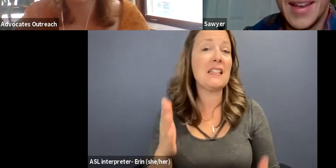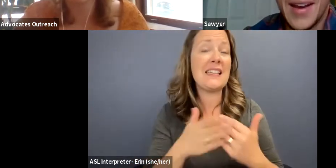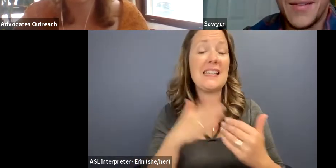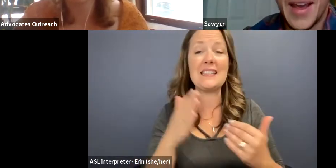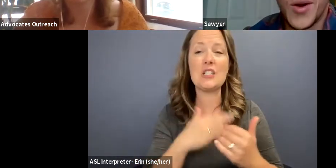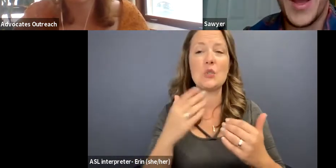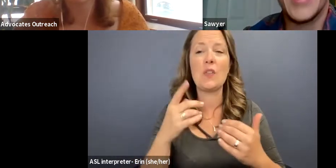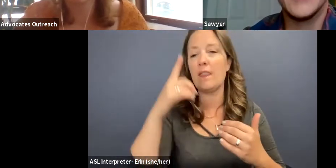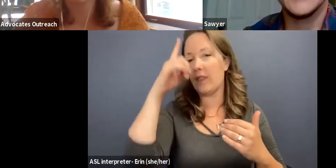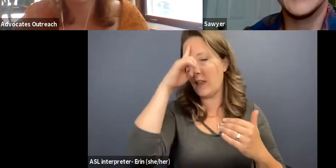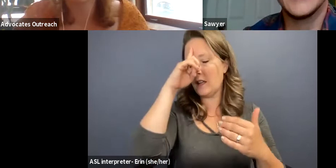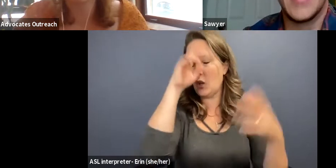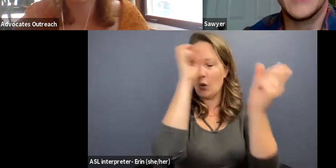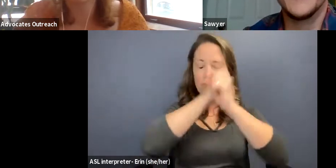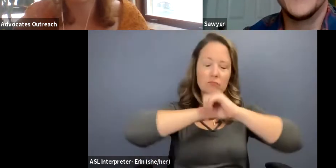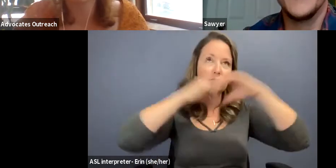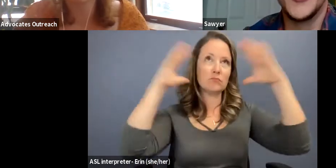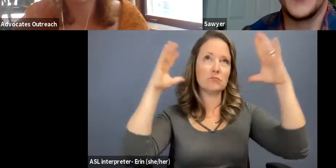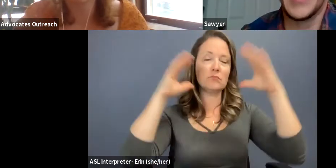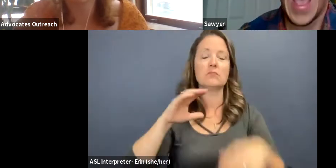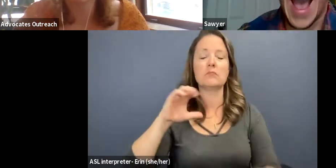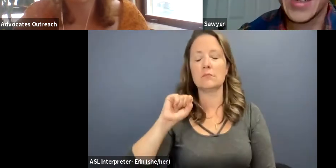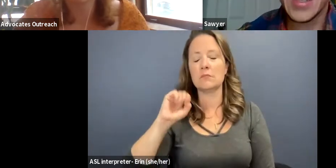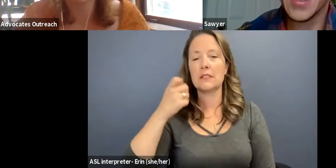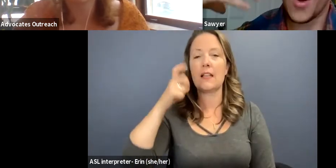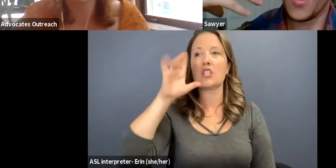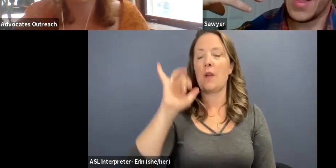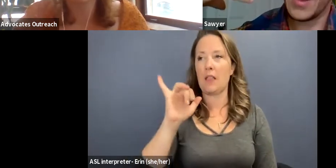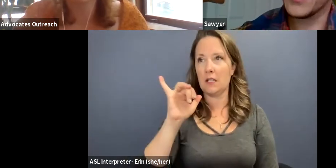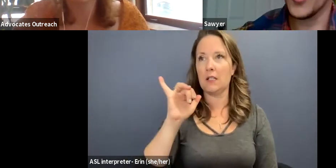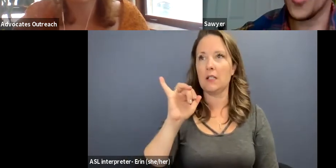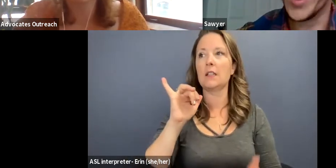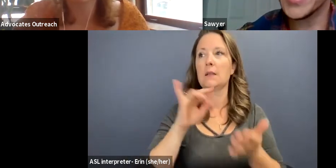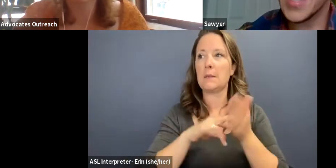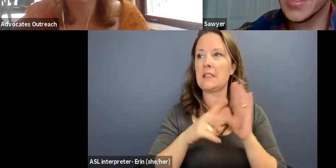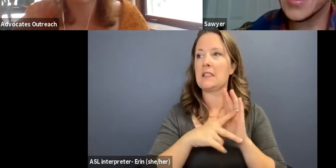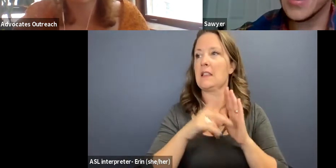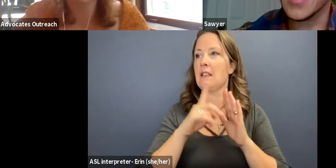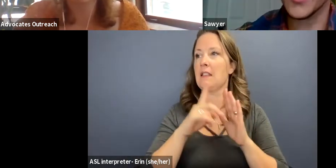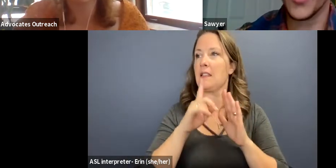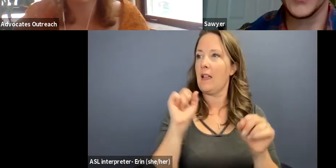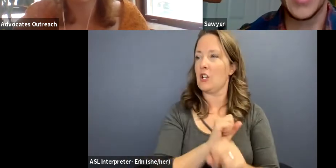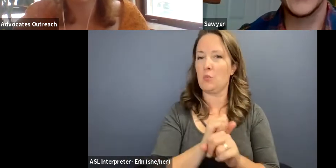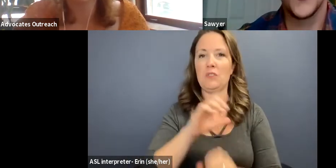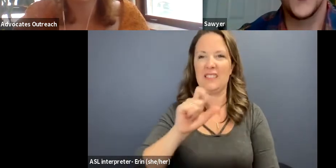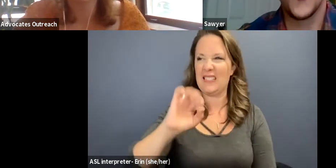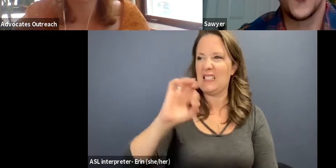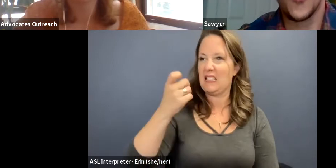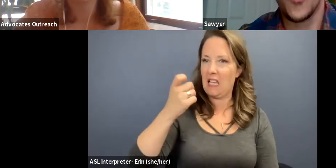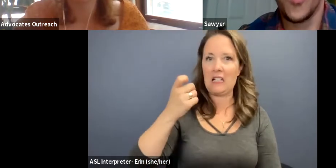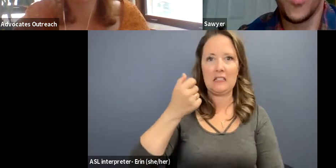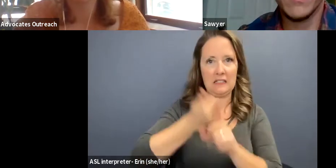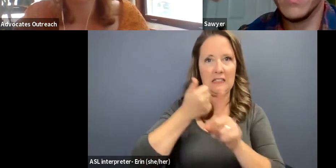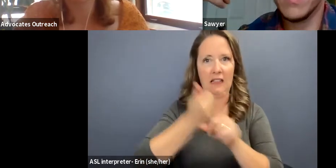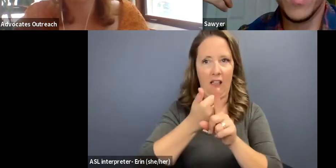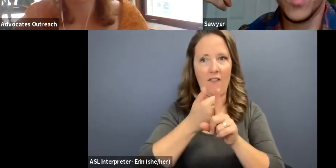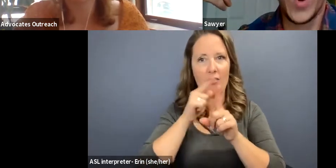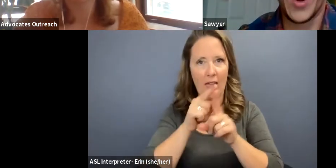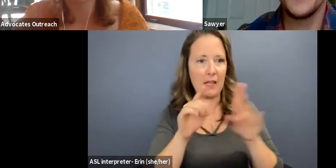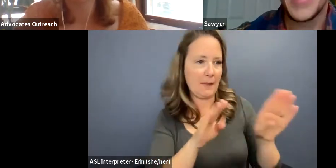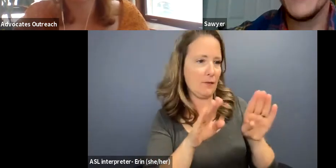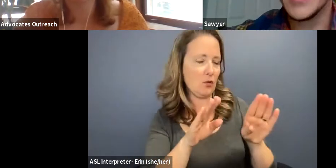So with all of that said as introduction, I'd like to open up a question for you all, and just like, what